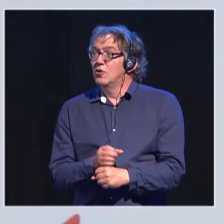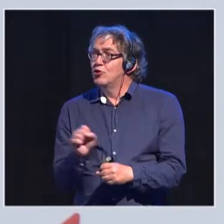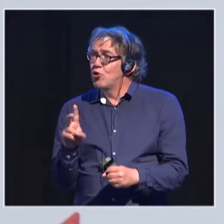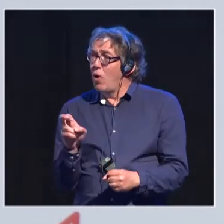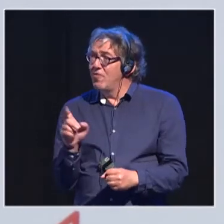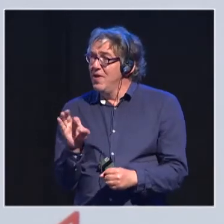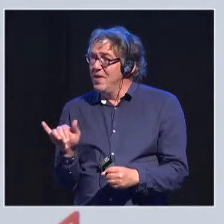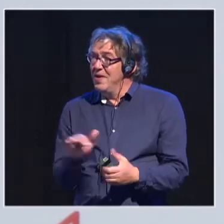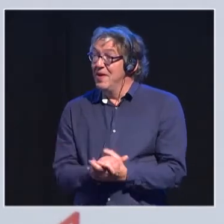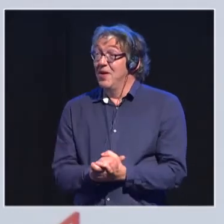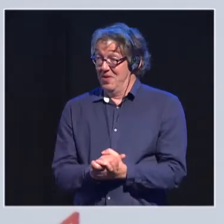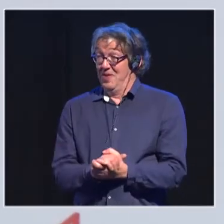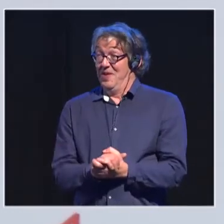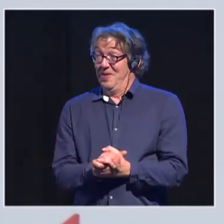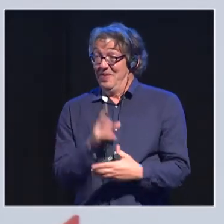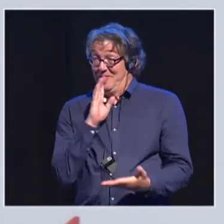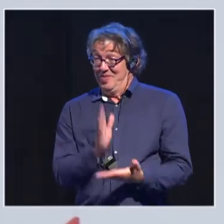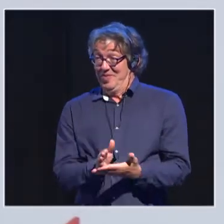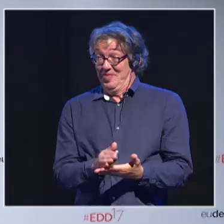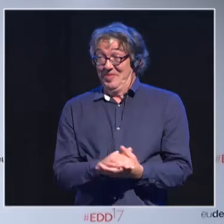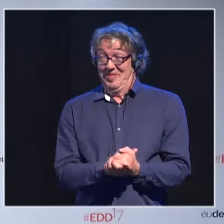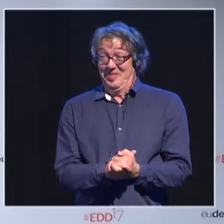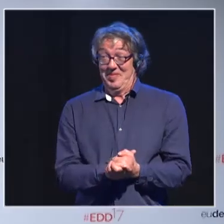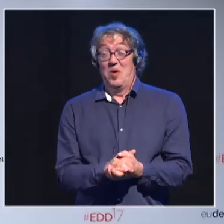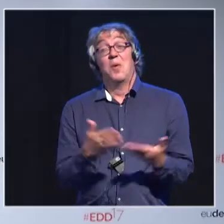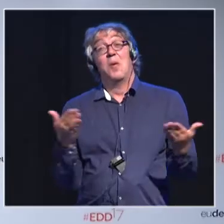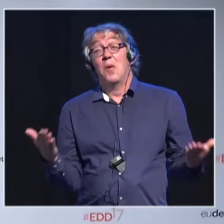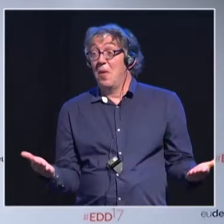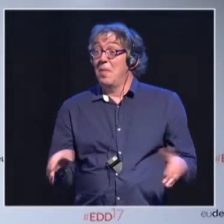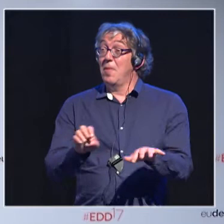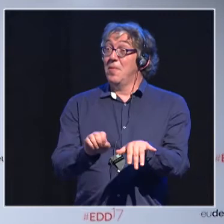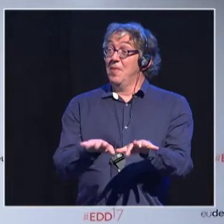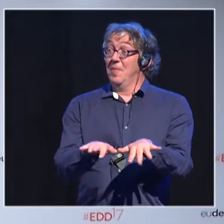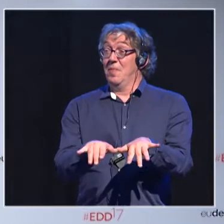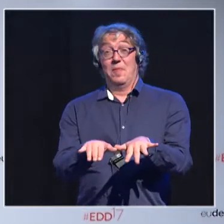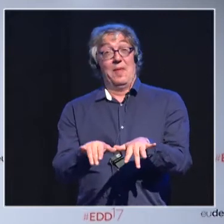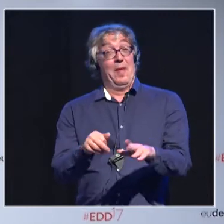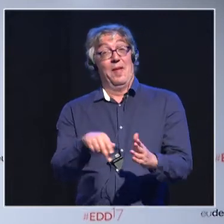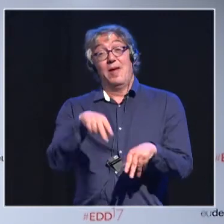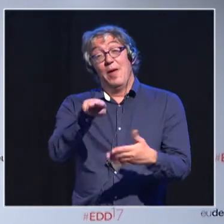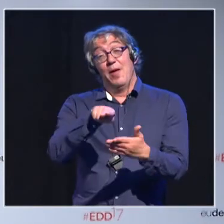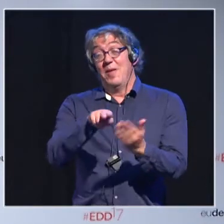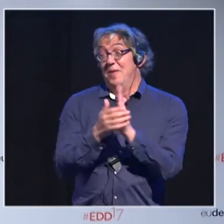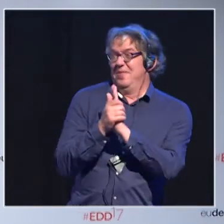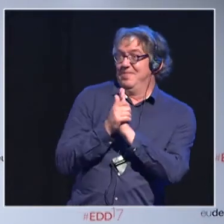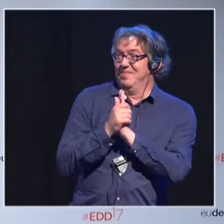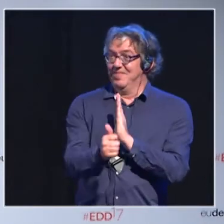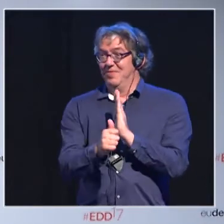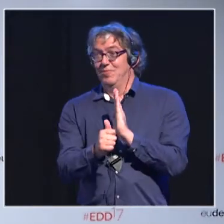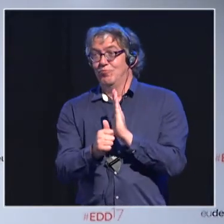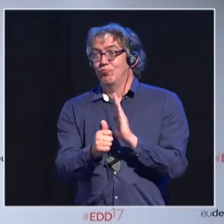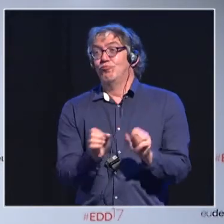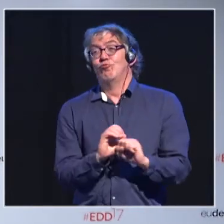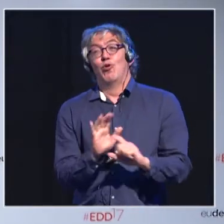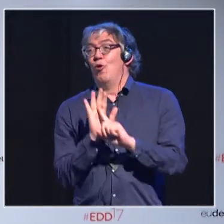for whatever reason, but more pressure for e-literacy and digital literacy of our population without